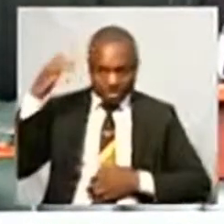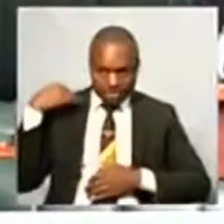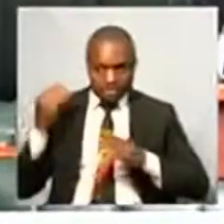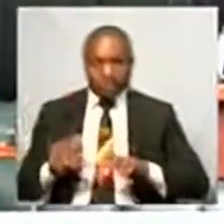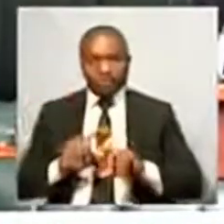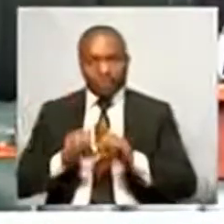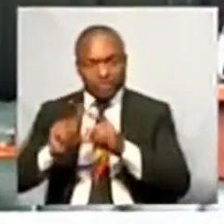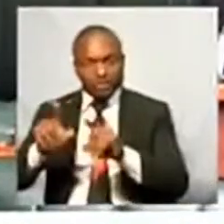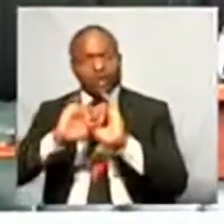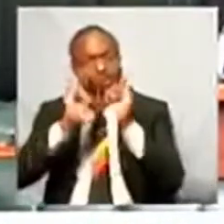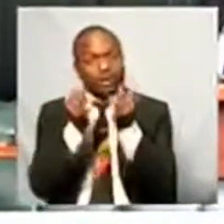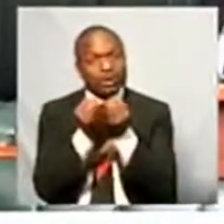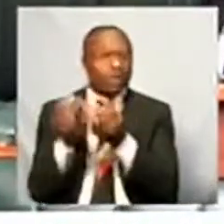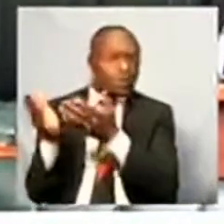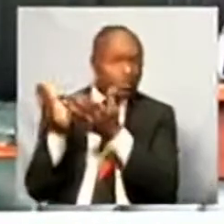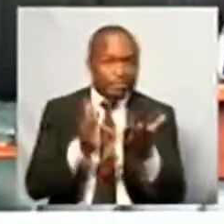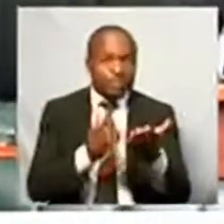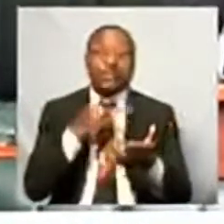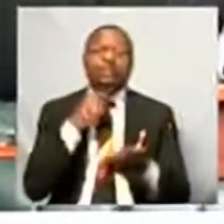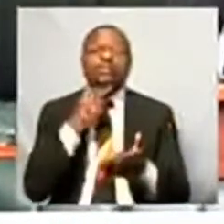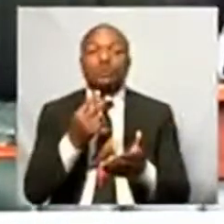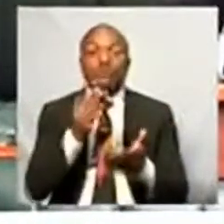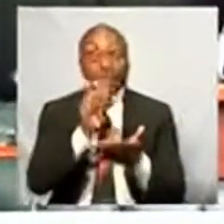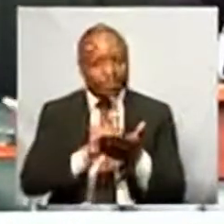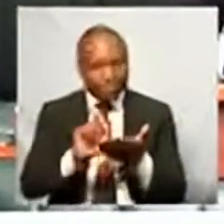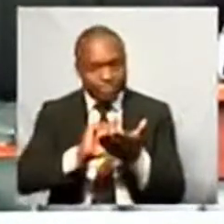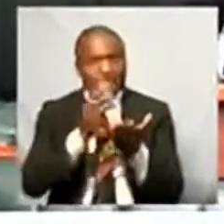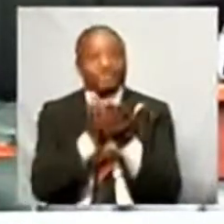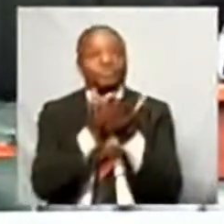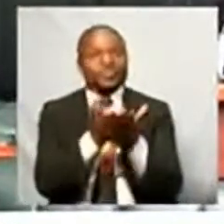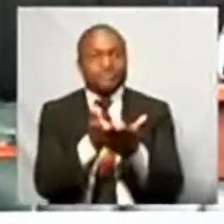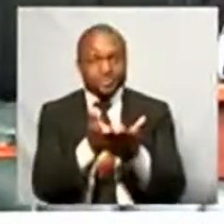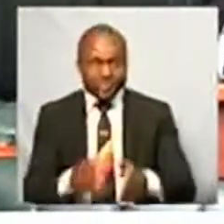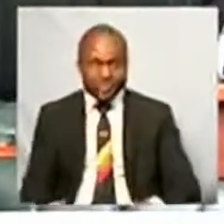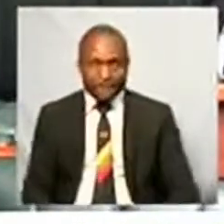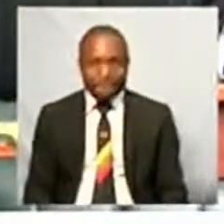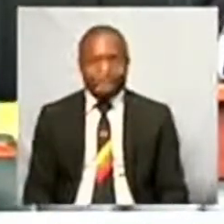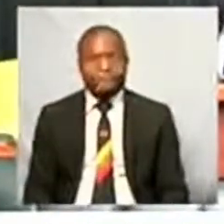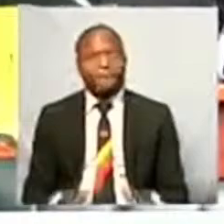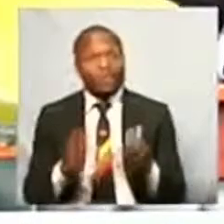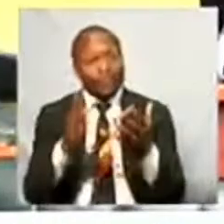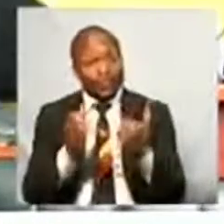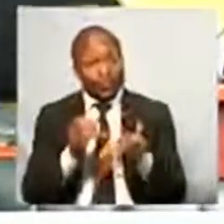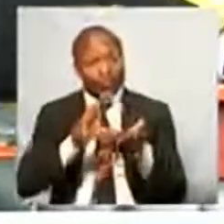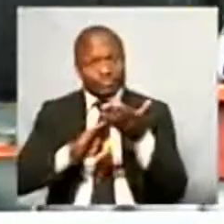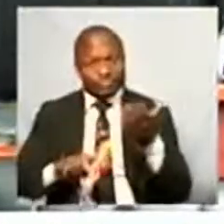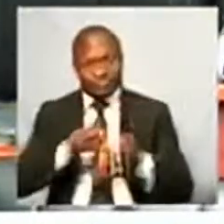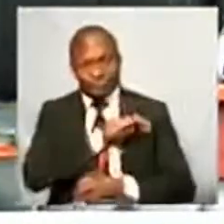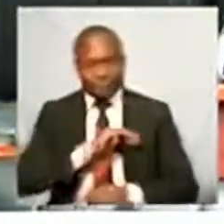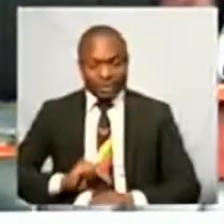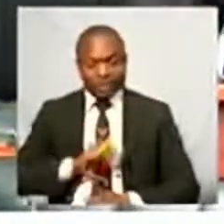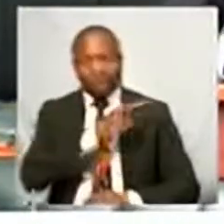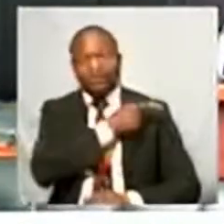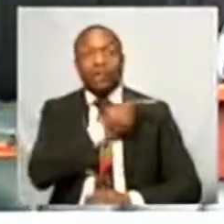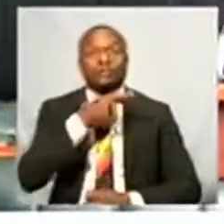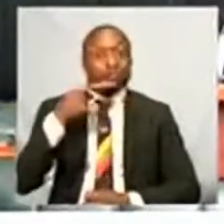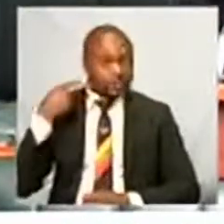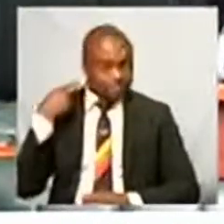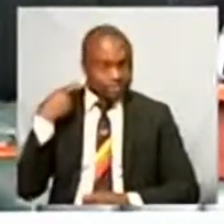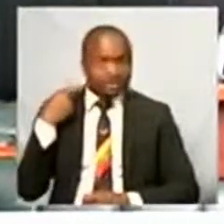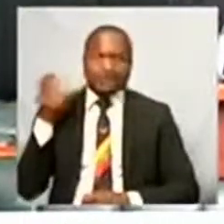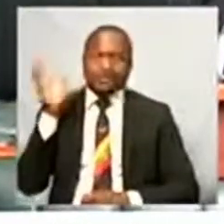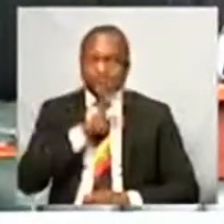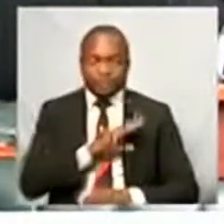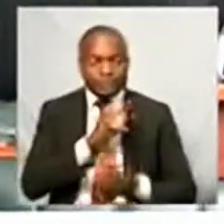who tendered both written and oral submissions. Madam, I would like to believe that members of this august House have